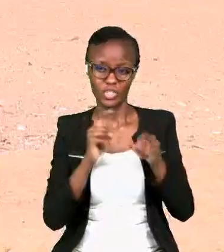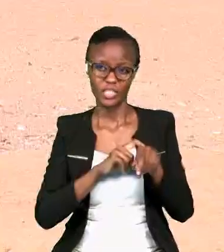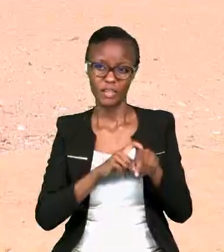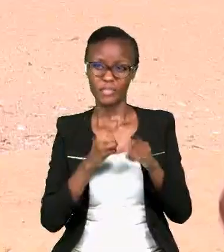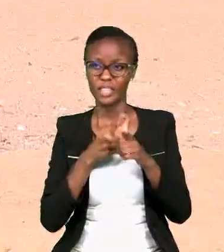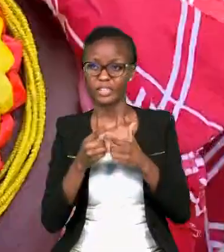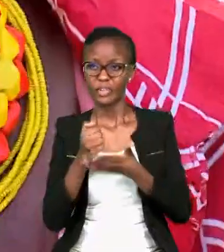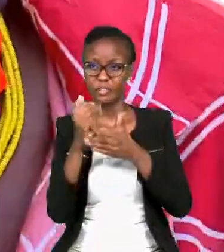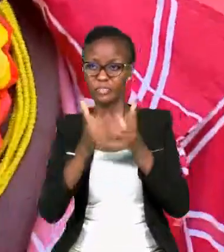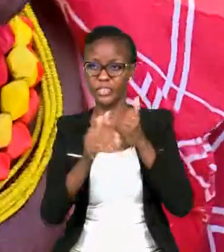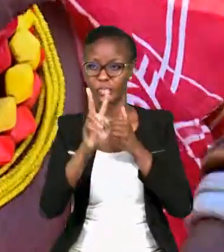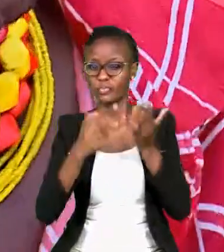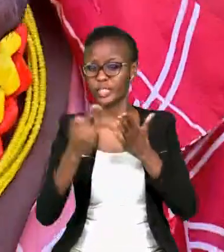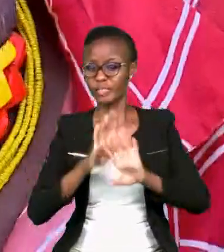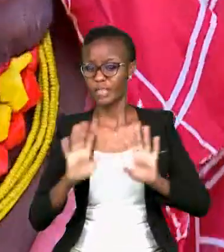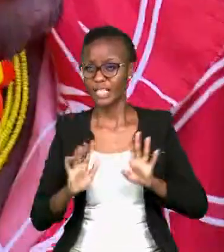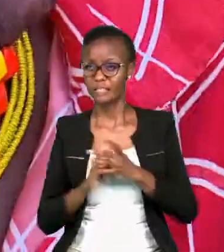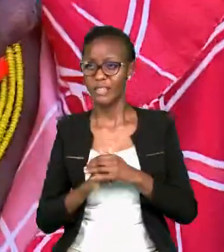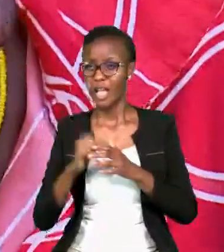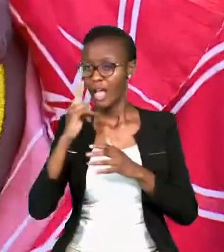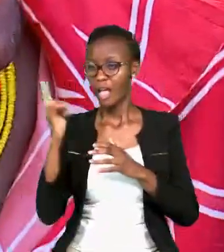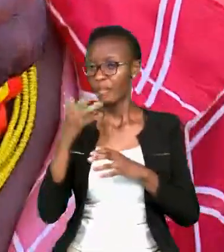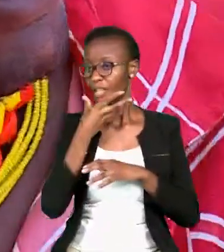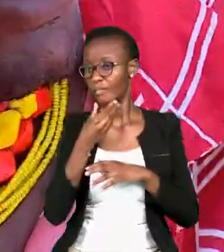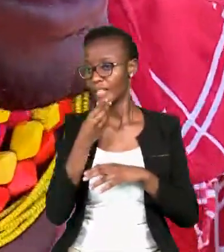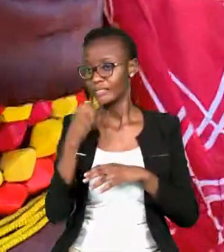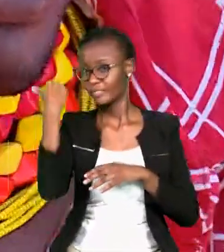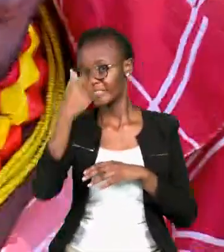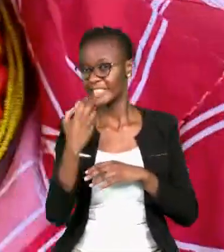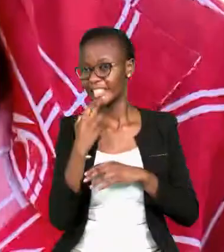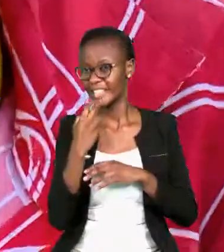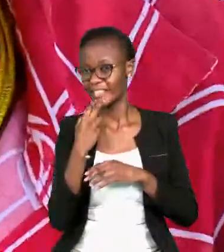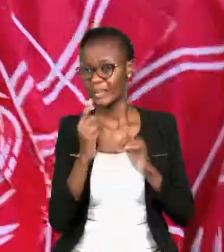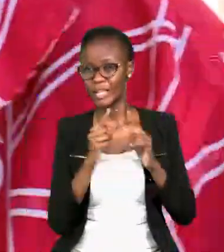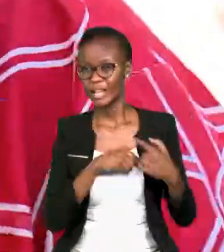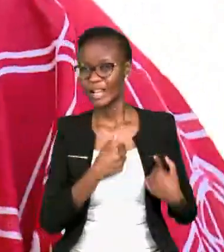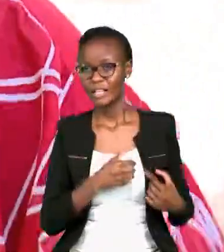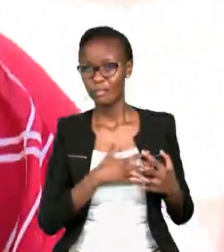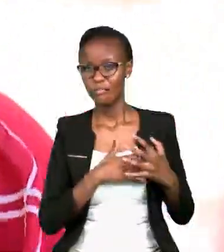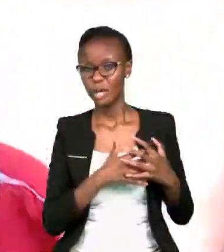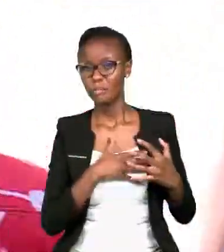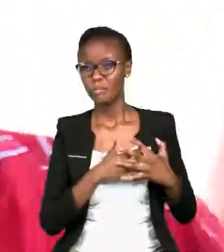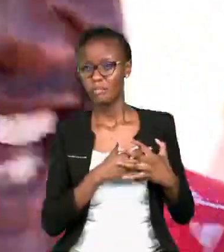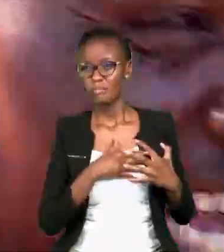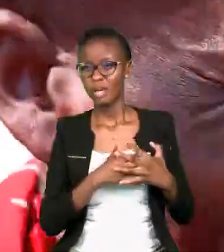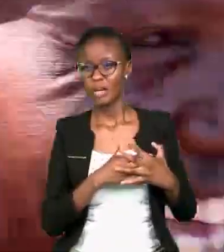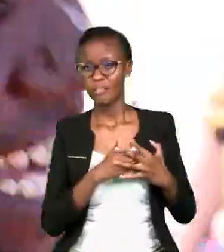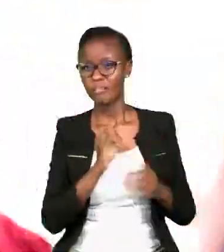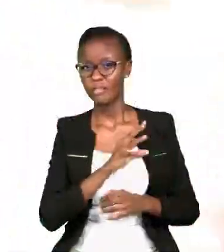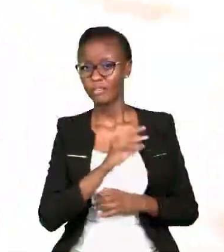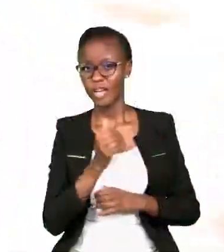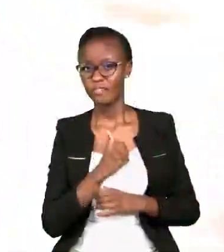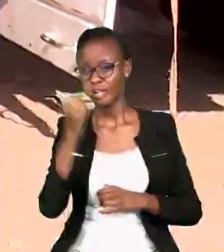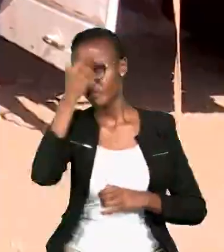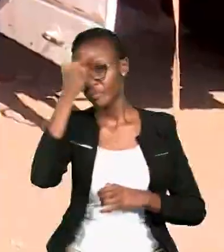for about 2 weeks. Even as this man's face is filled with laughter, his heart might be beating with fear because of the food security situation in